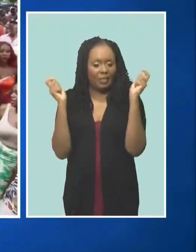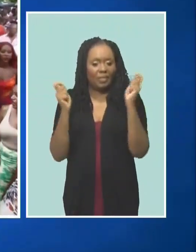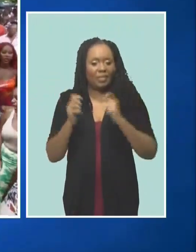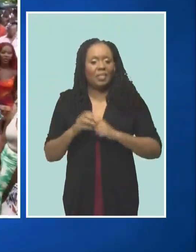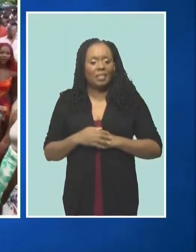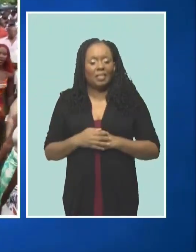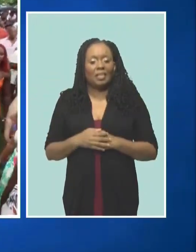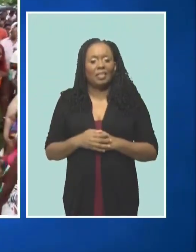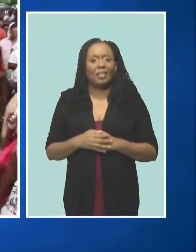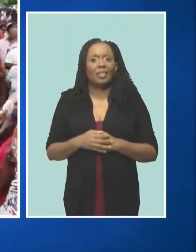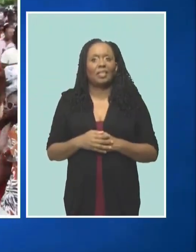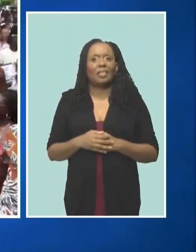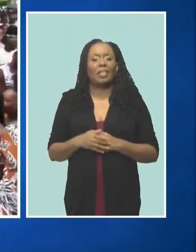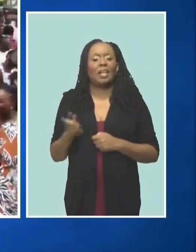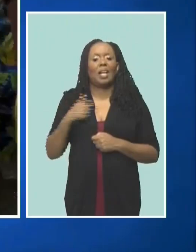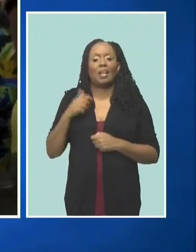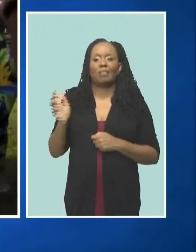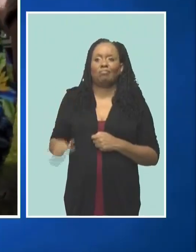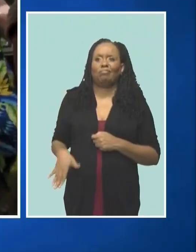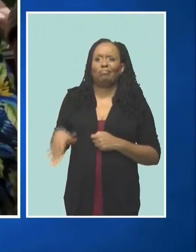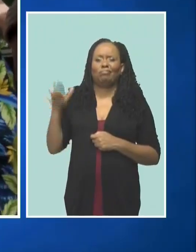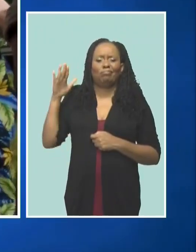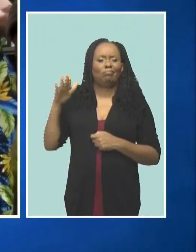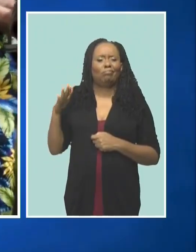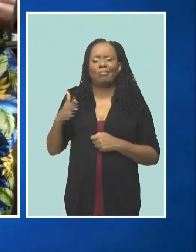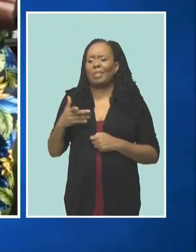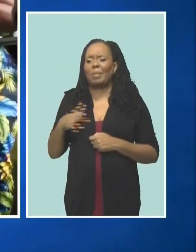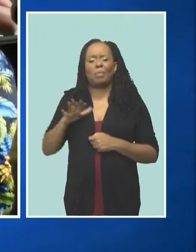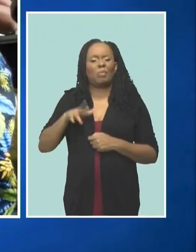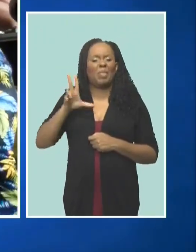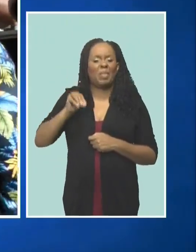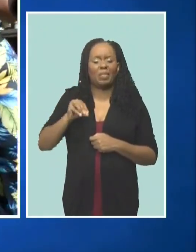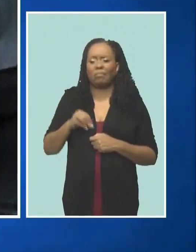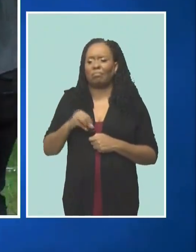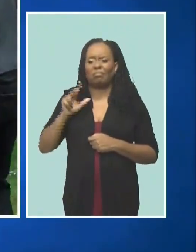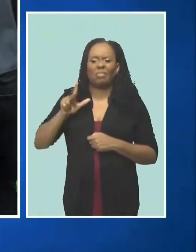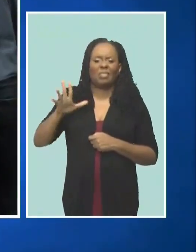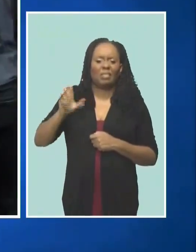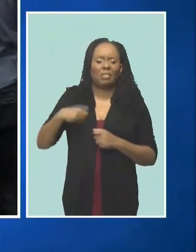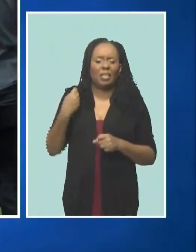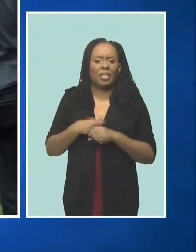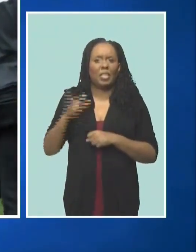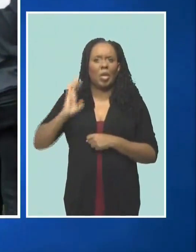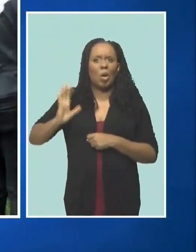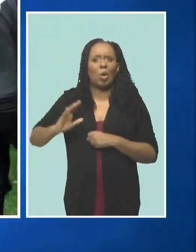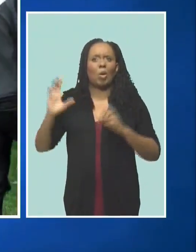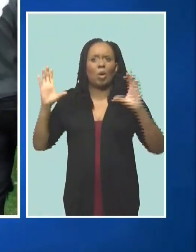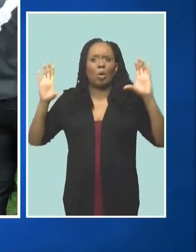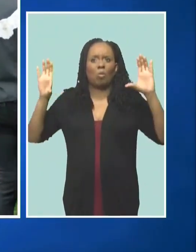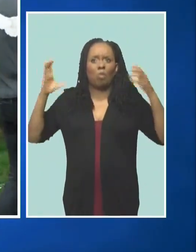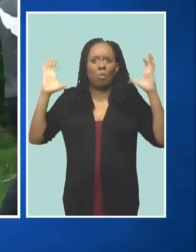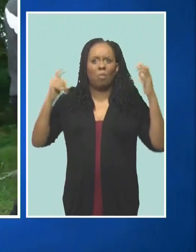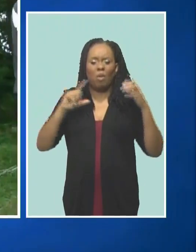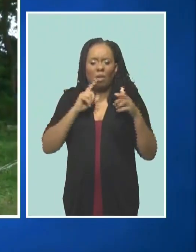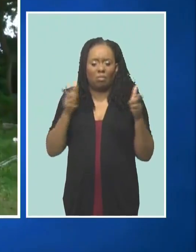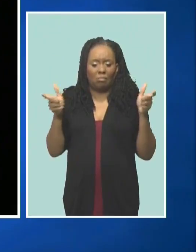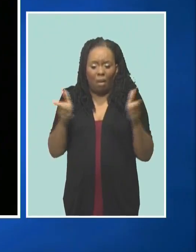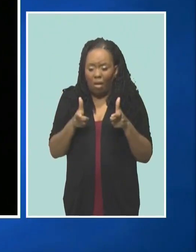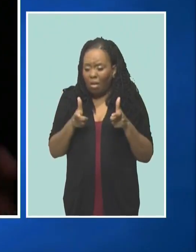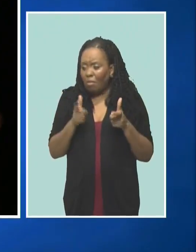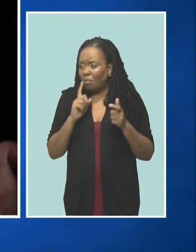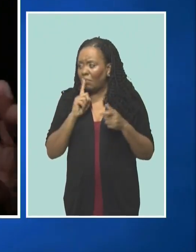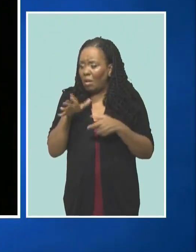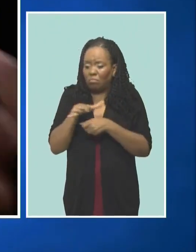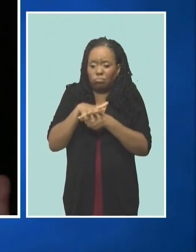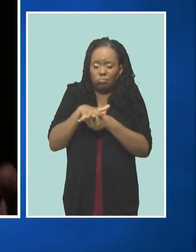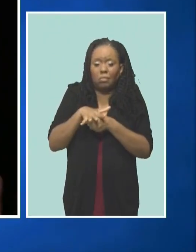was years growing up, 35 years ago and 30 years ago, crop over was very small and it was more of a